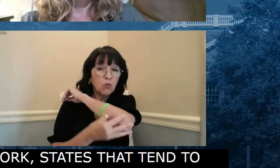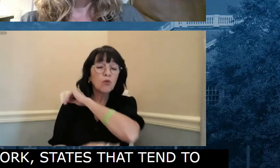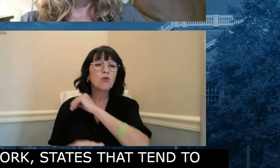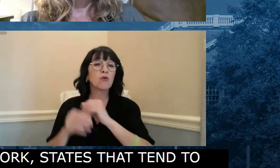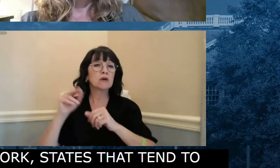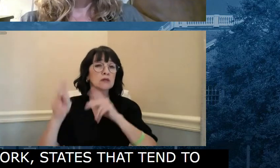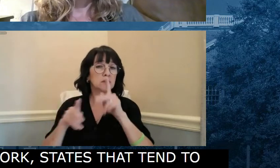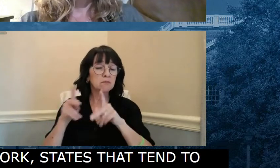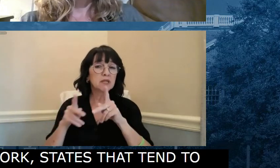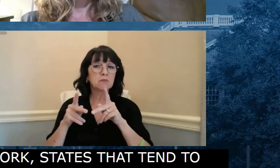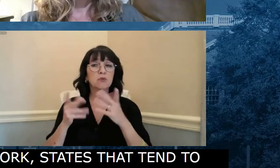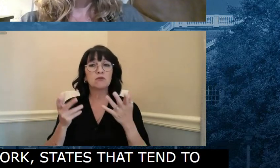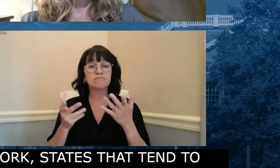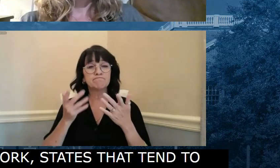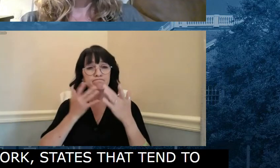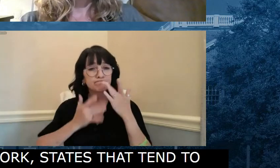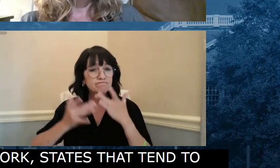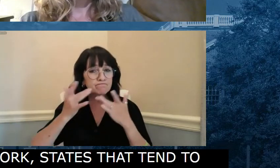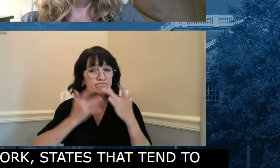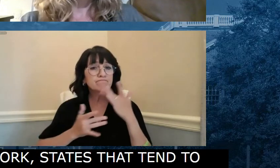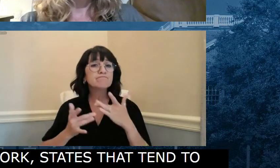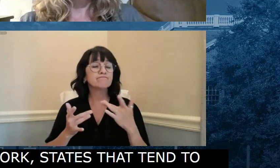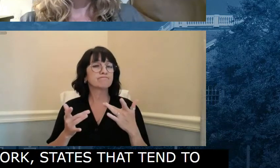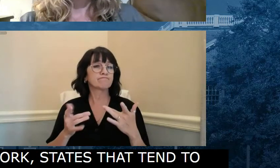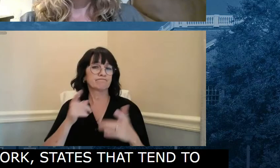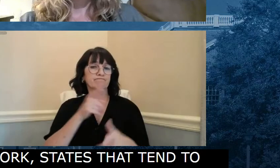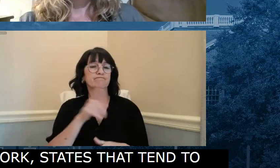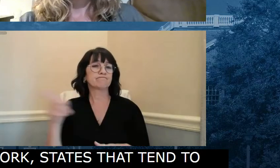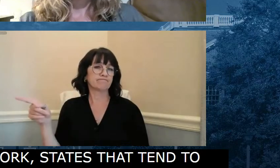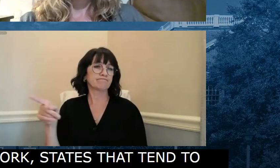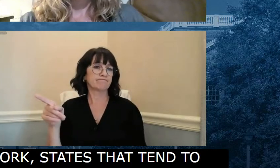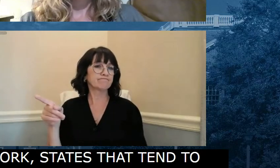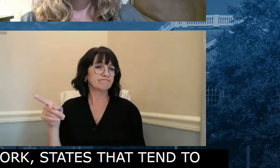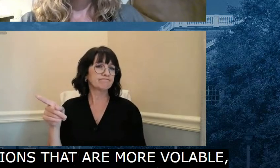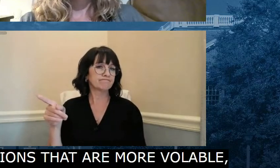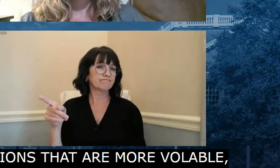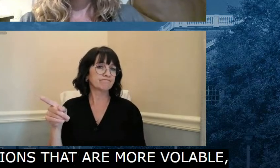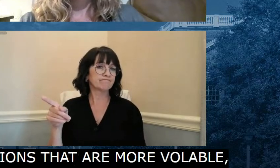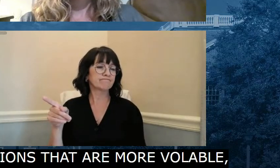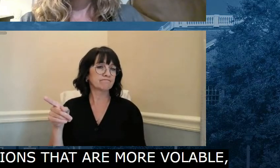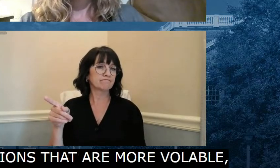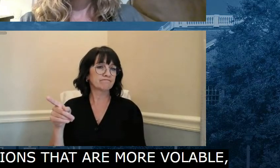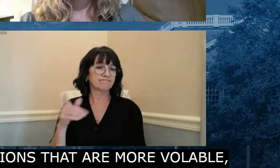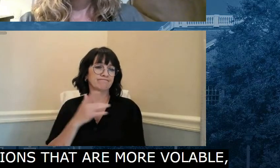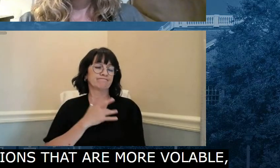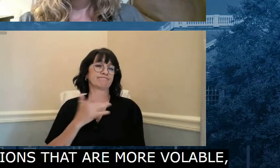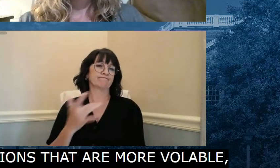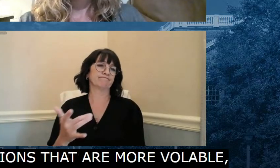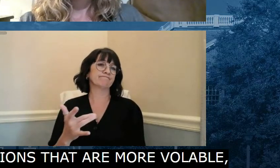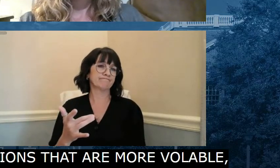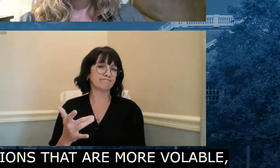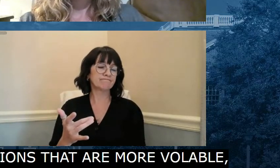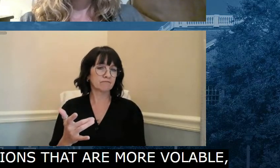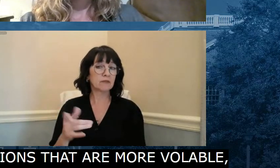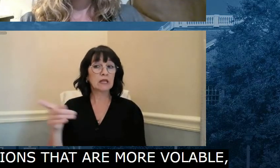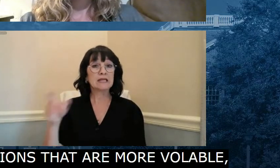vulnerable. Again, this senior citizen